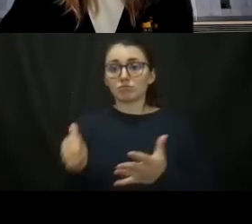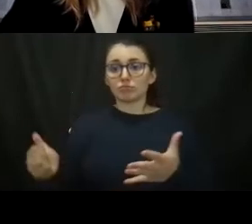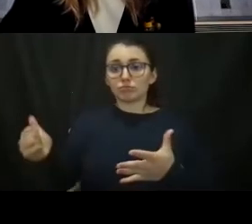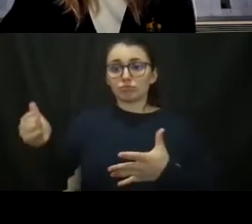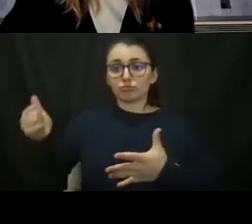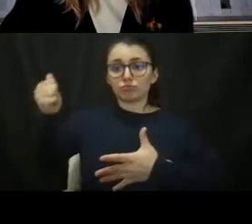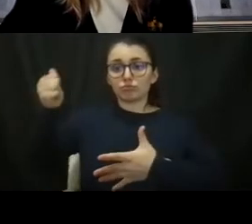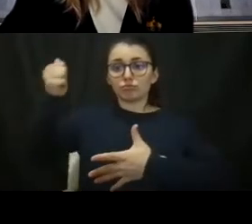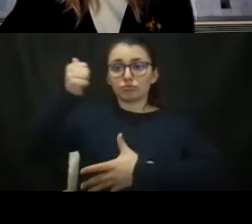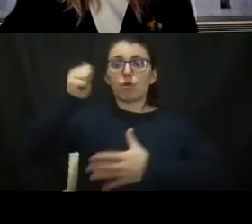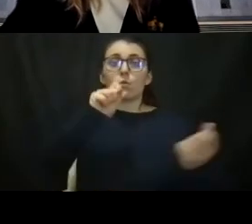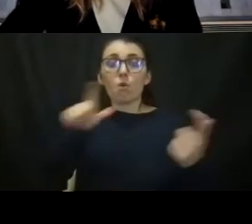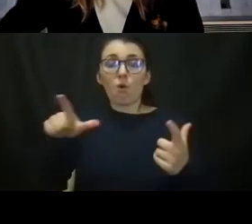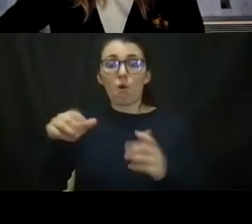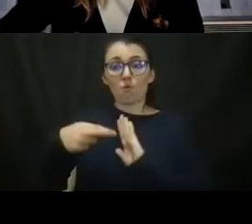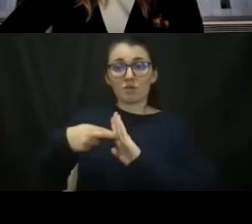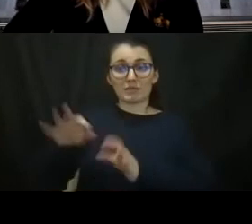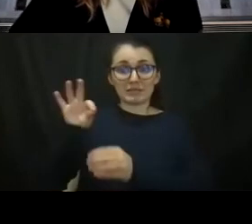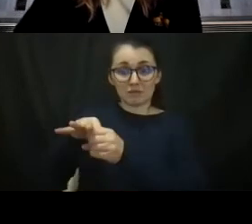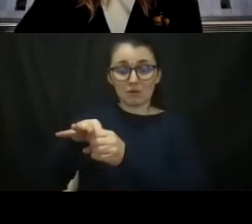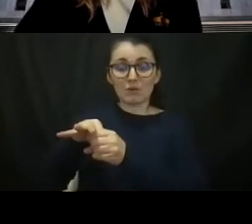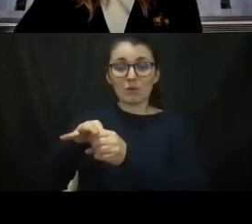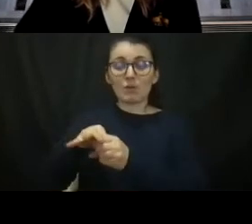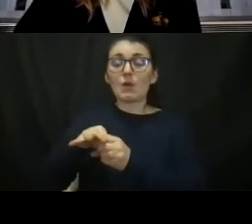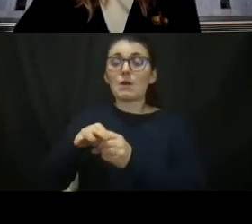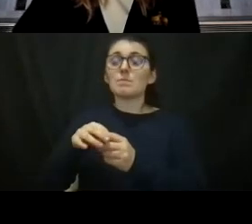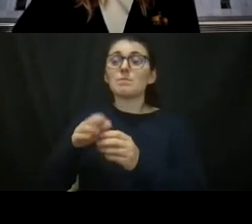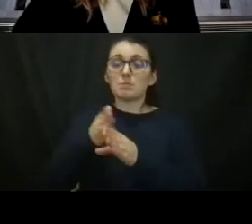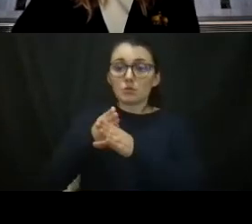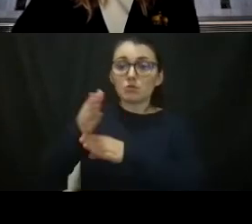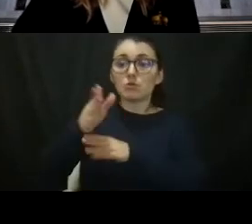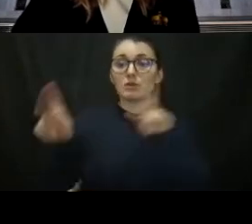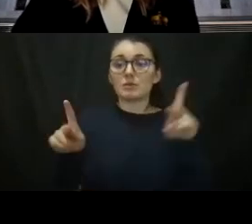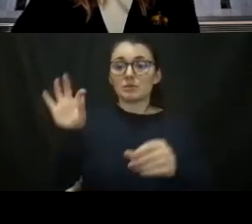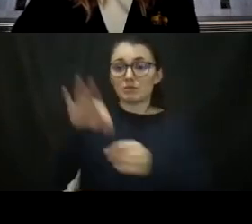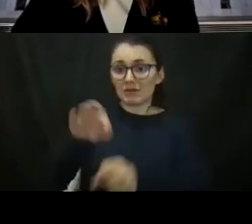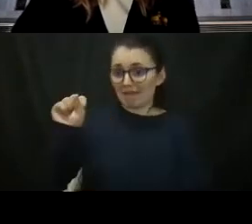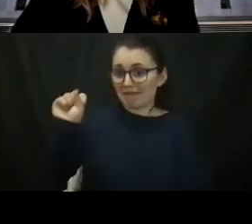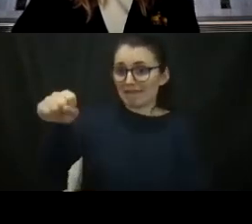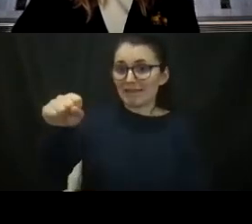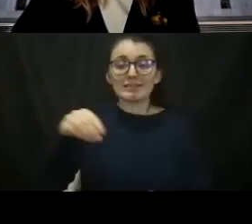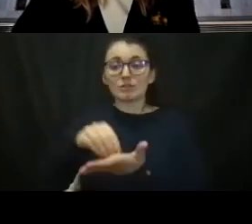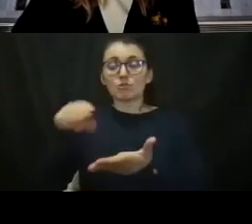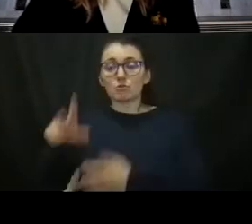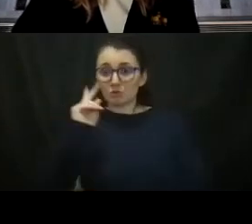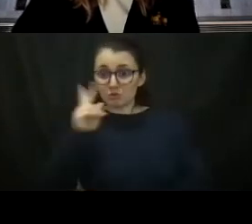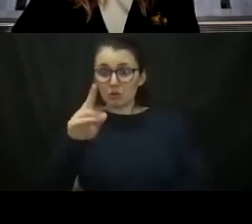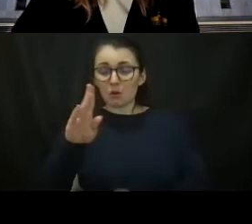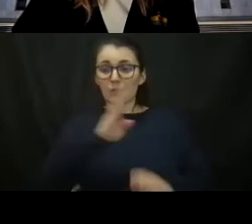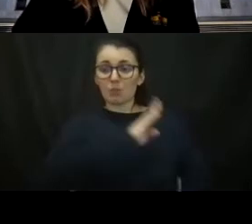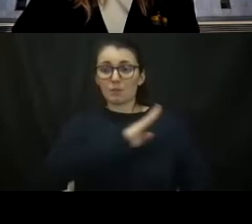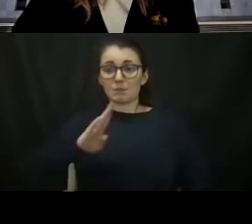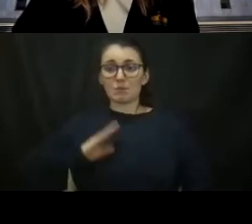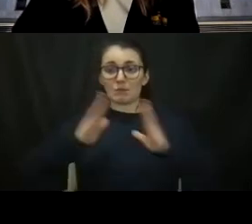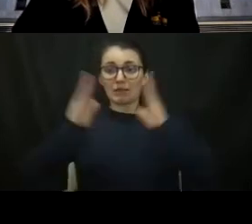all the representatives voted on it. The majority voted yes, and the students saw the board in the House light up